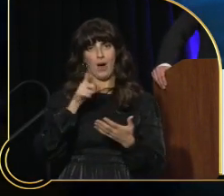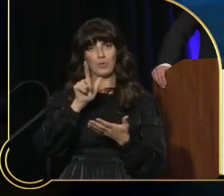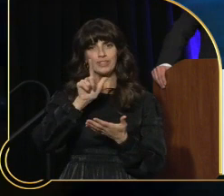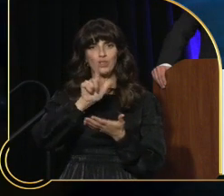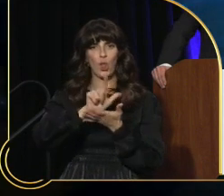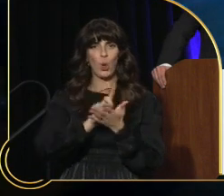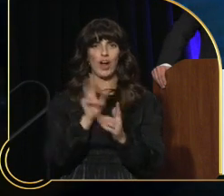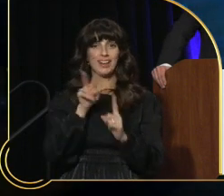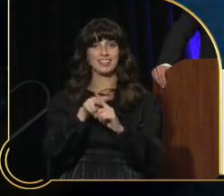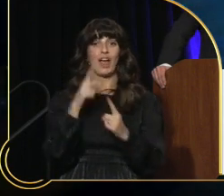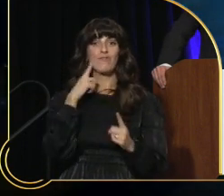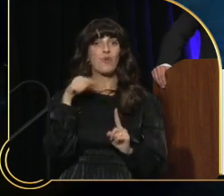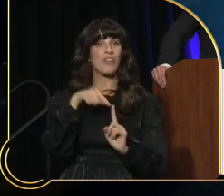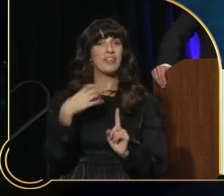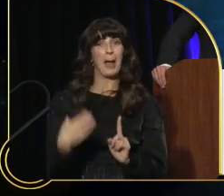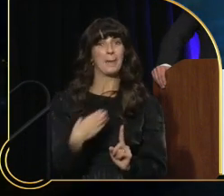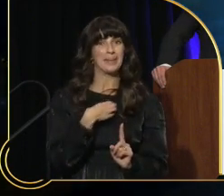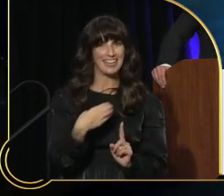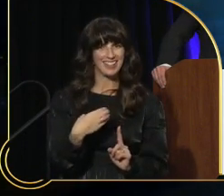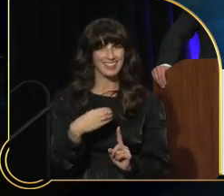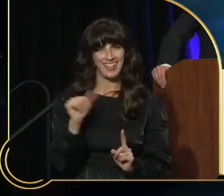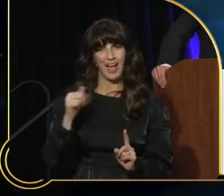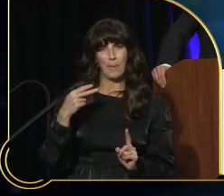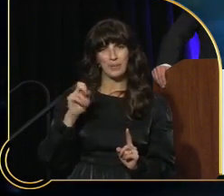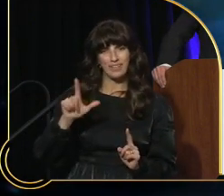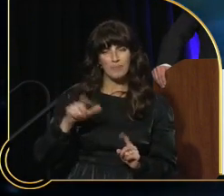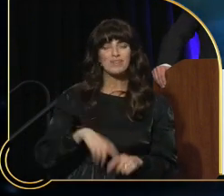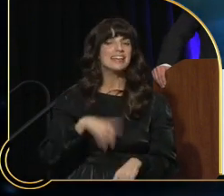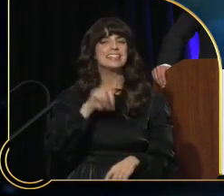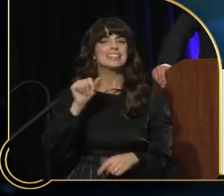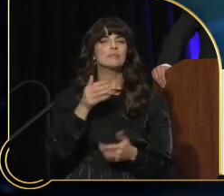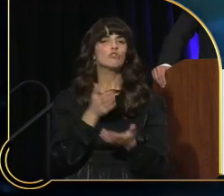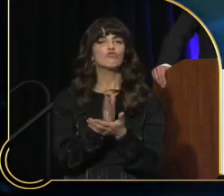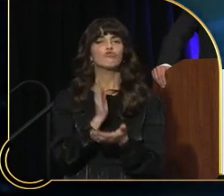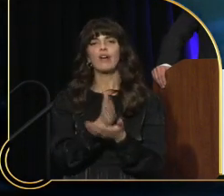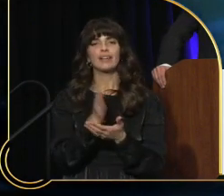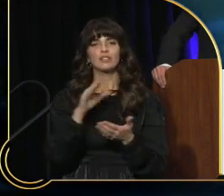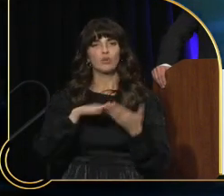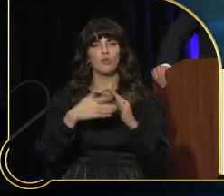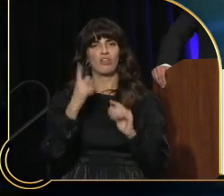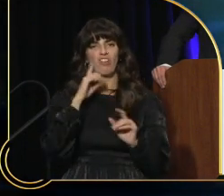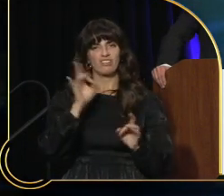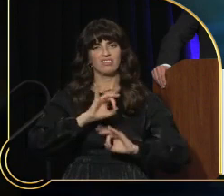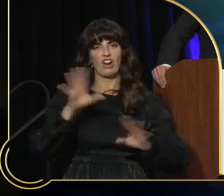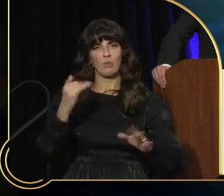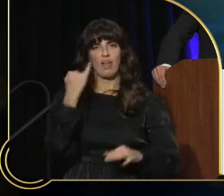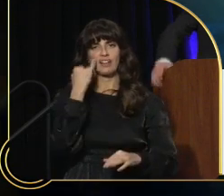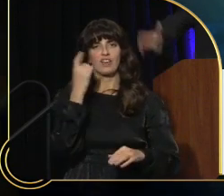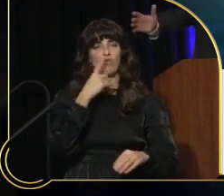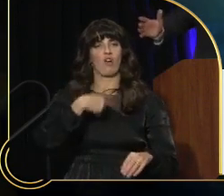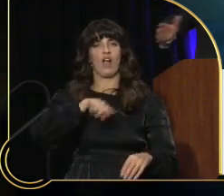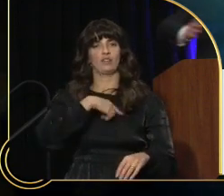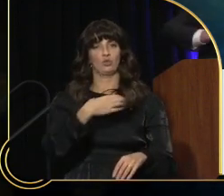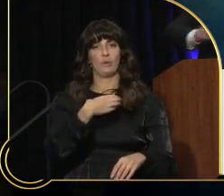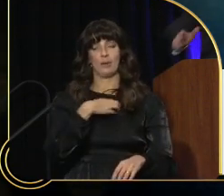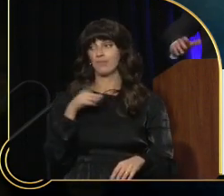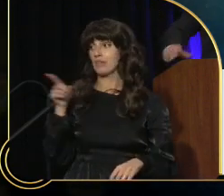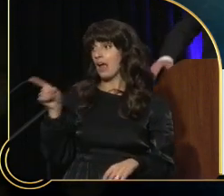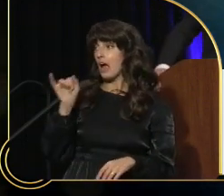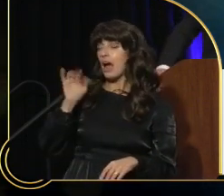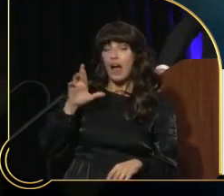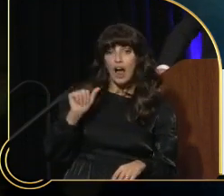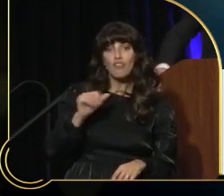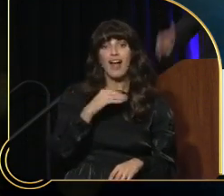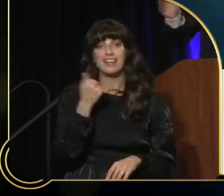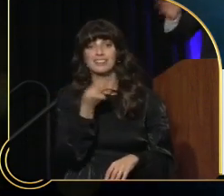appeal. And the disability rights community thought it was just a terrible idea for us to appeal. And Ira, along with a number of